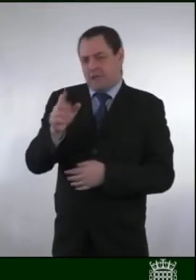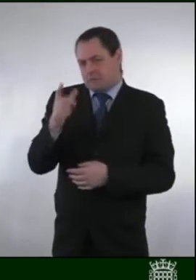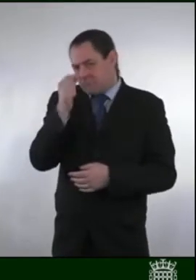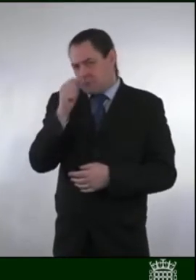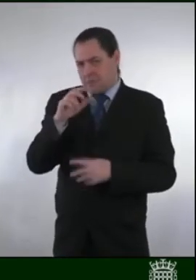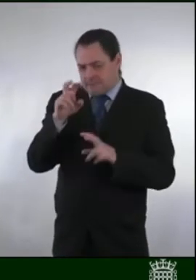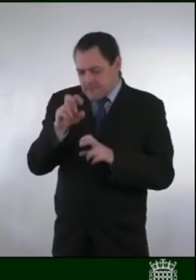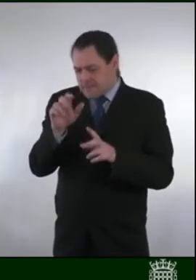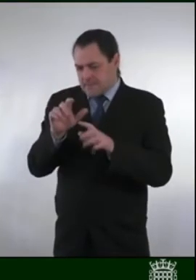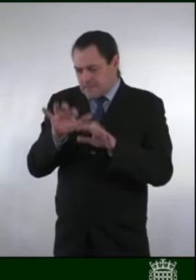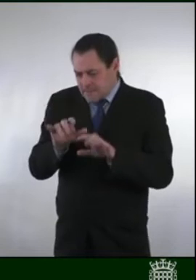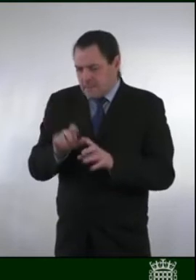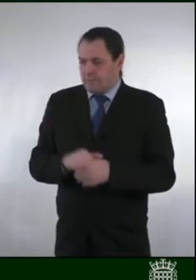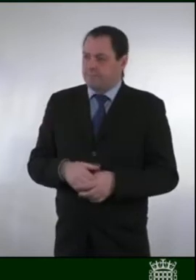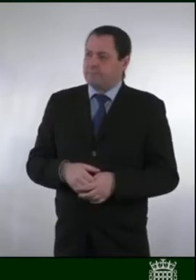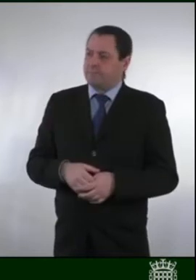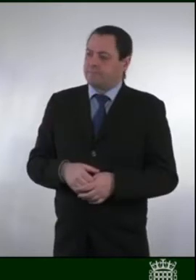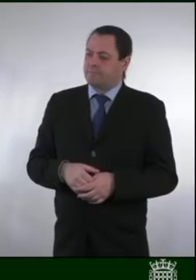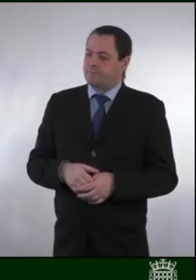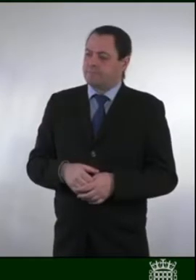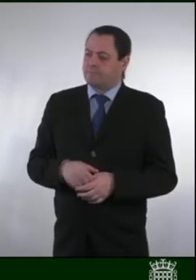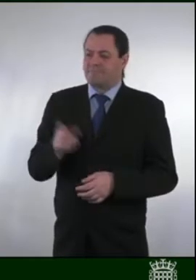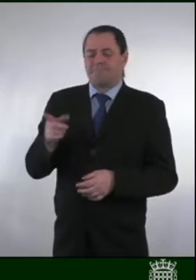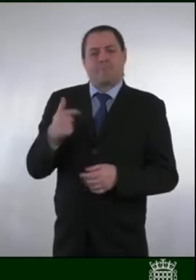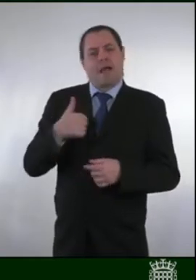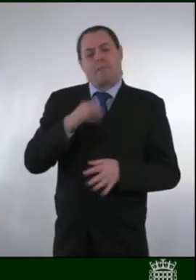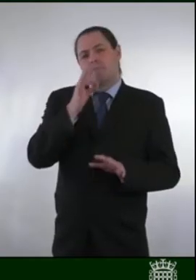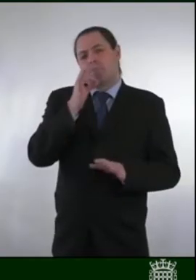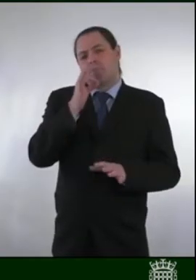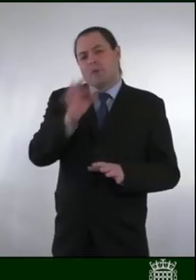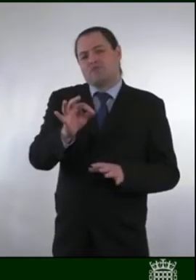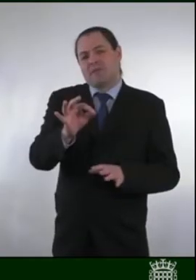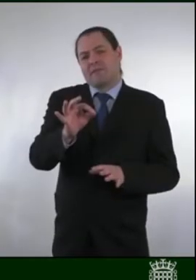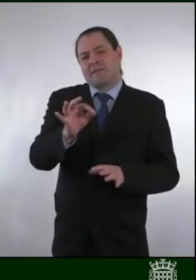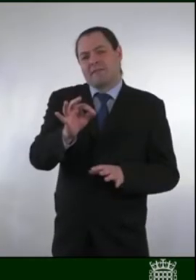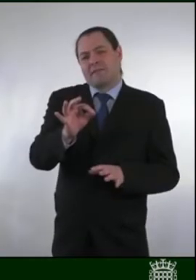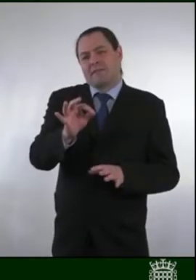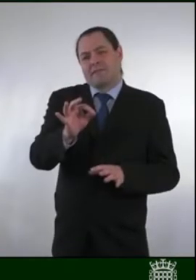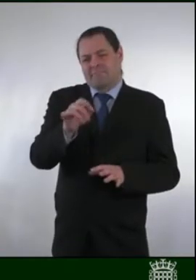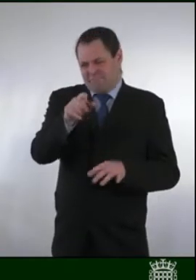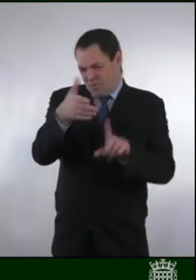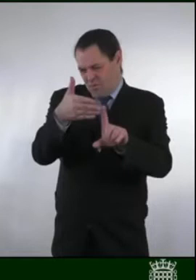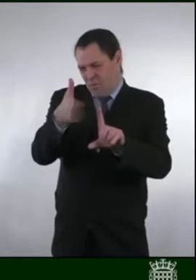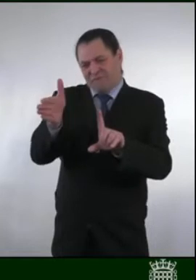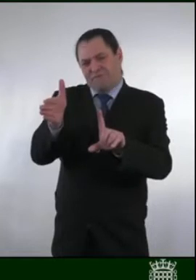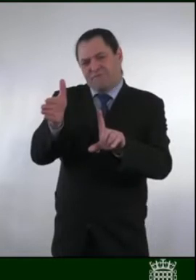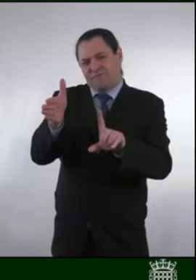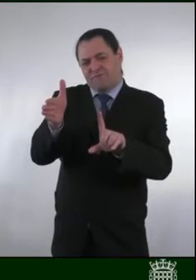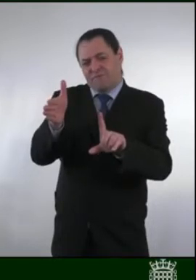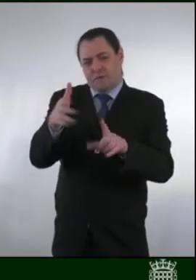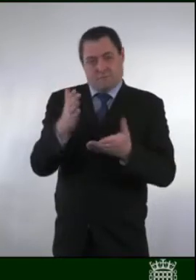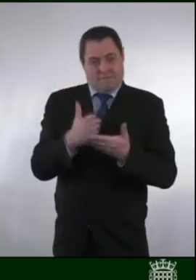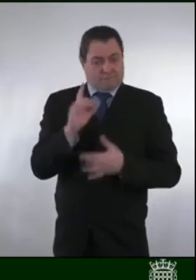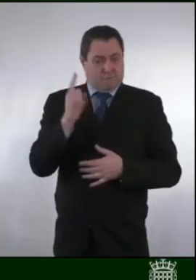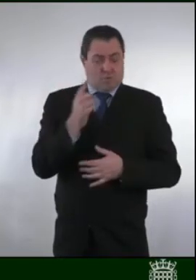Mr. Speaker, that's not an answer to my question. And it was the most basic of questions. It was the first